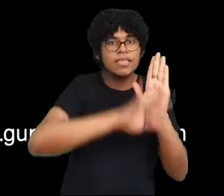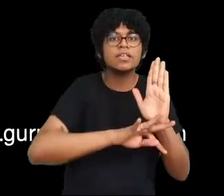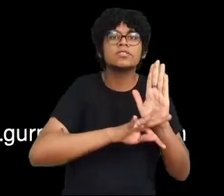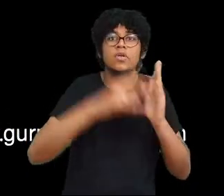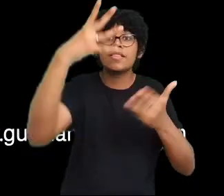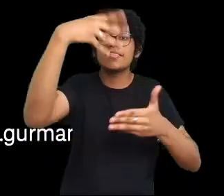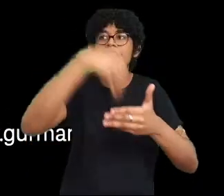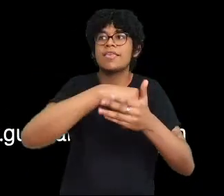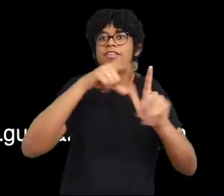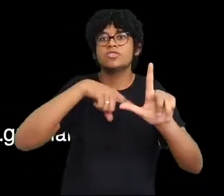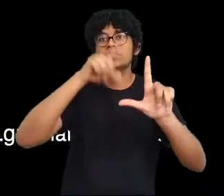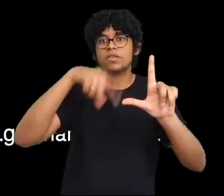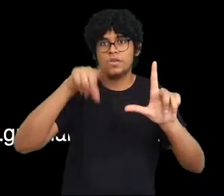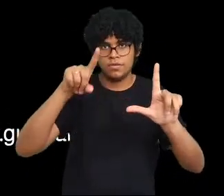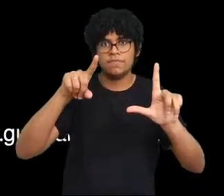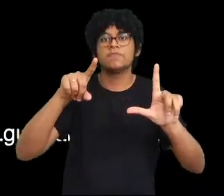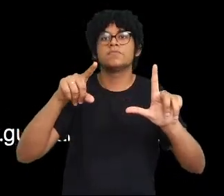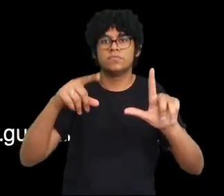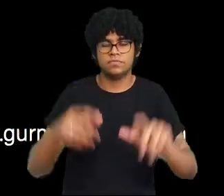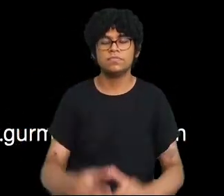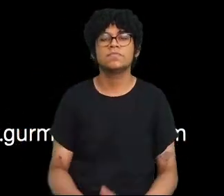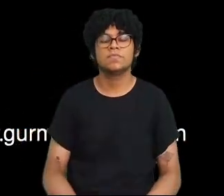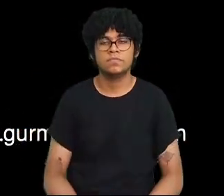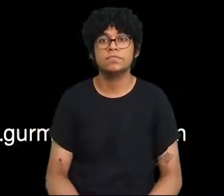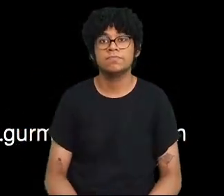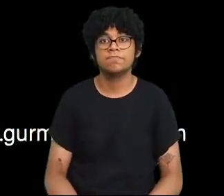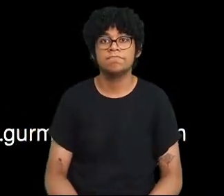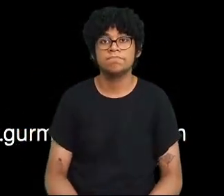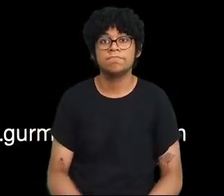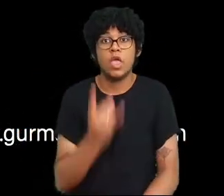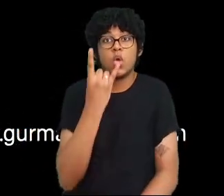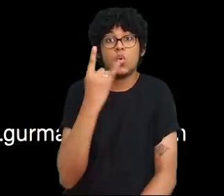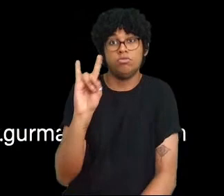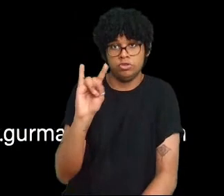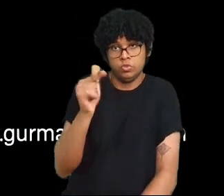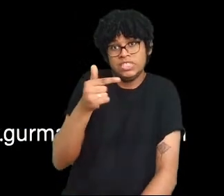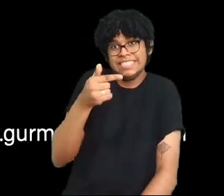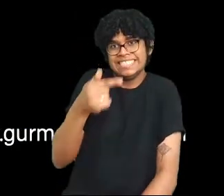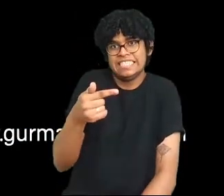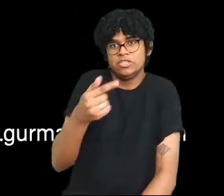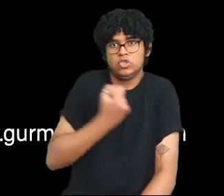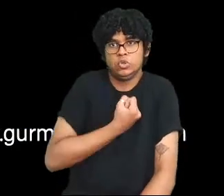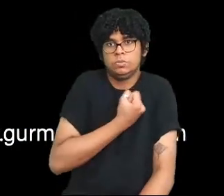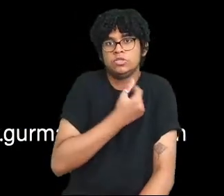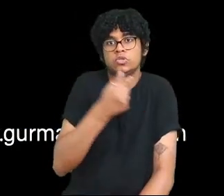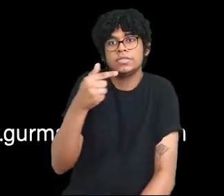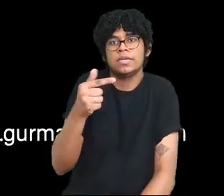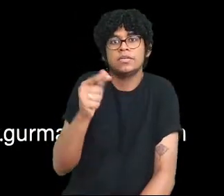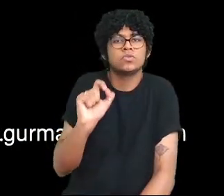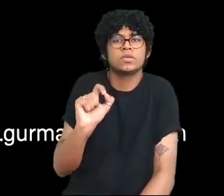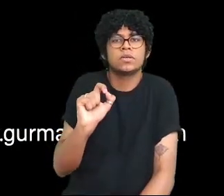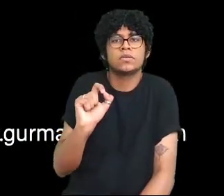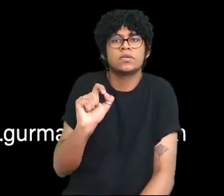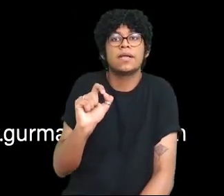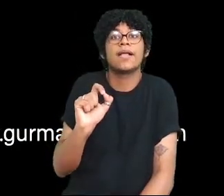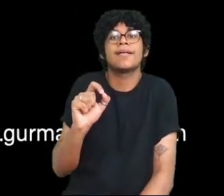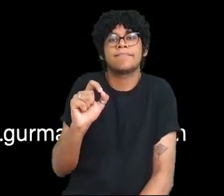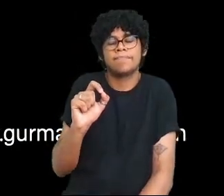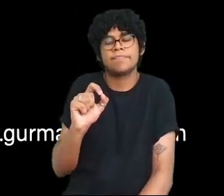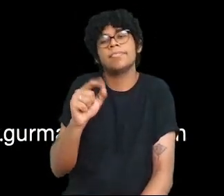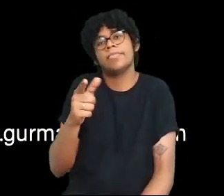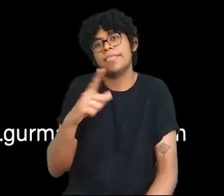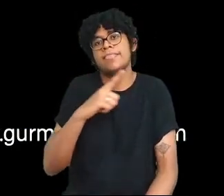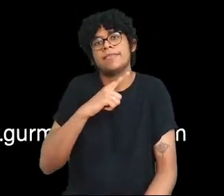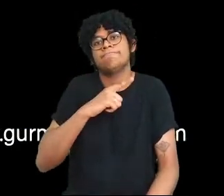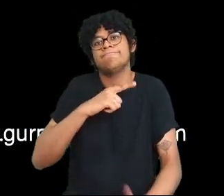And the last point I have in this section is just the fact that there is more data. As there is more and more data that we collect,